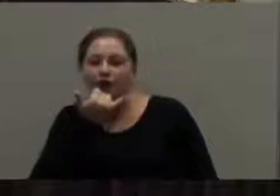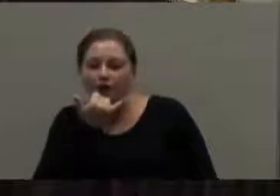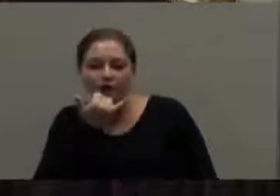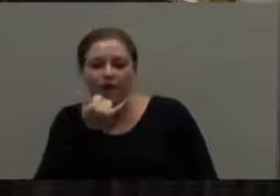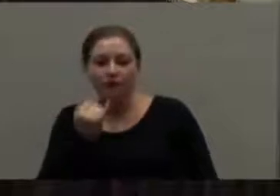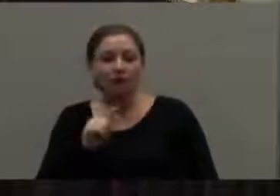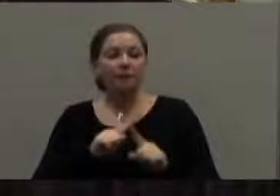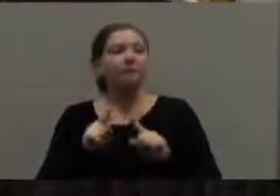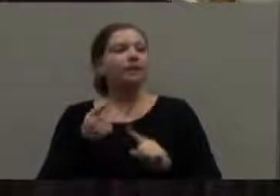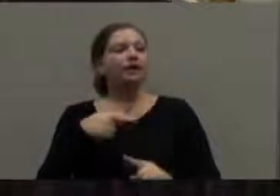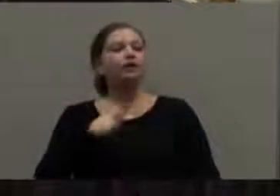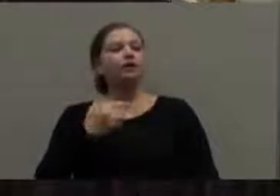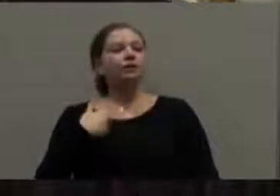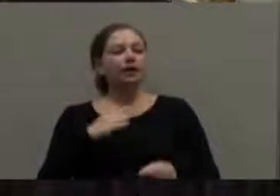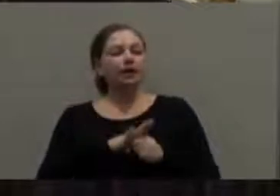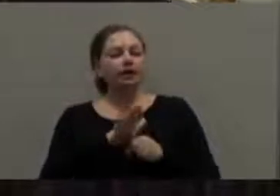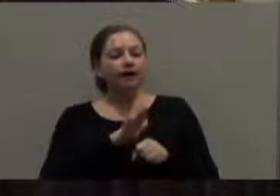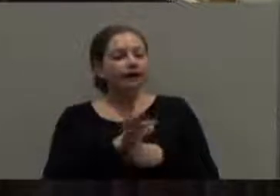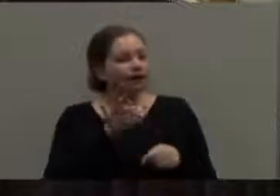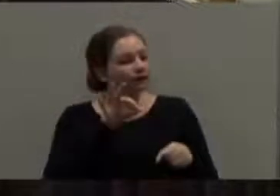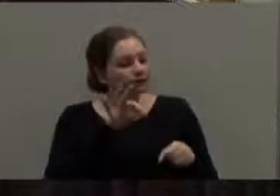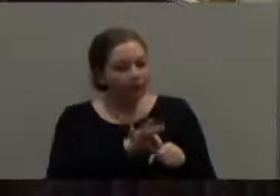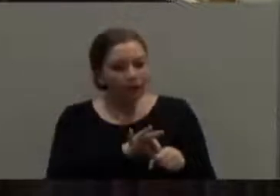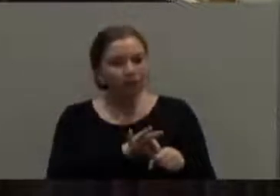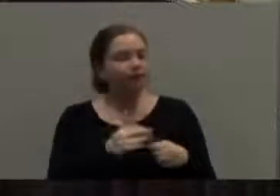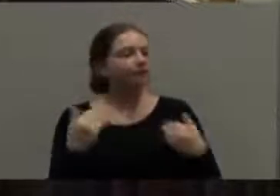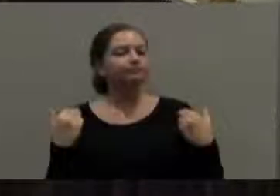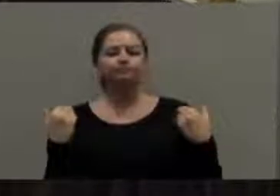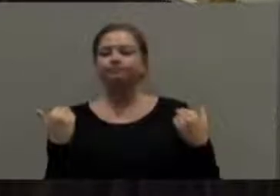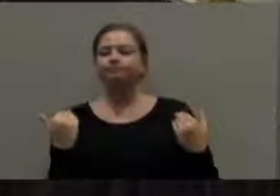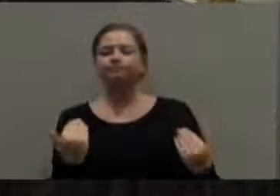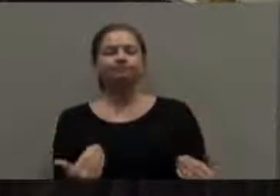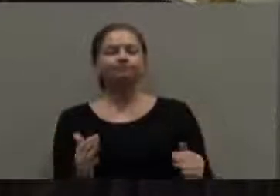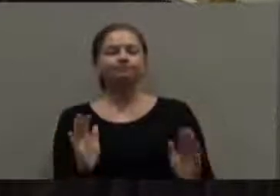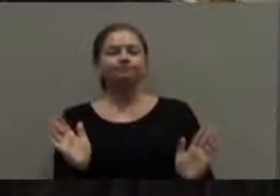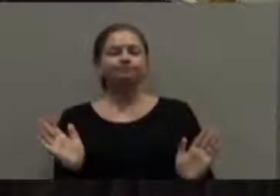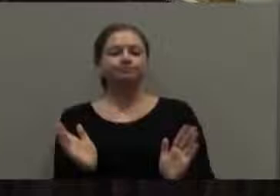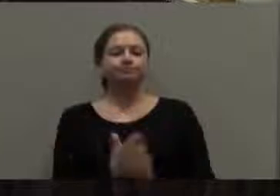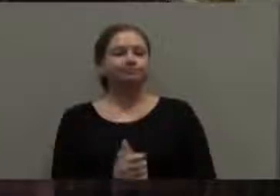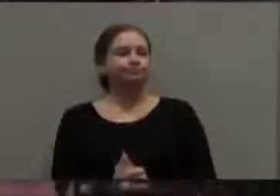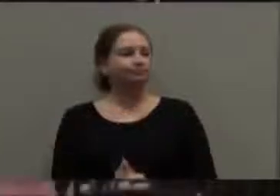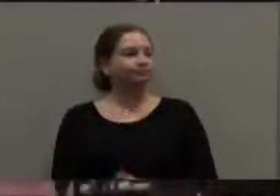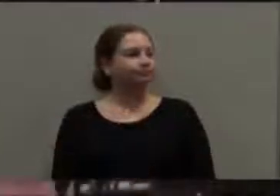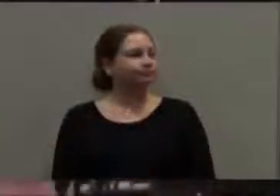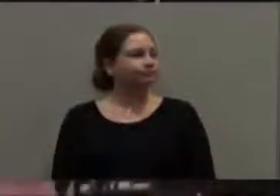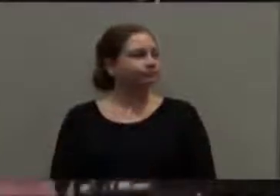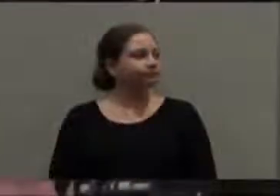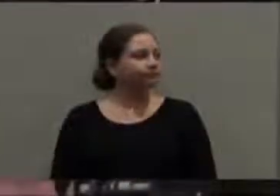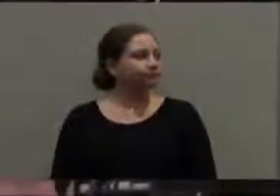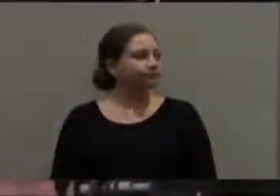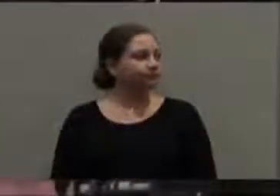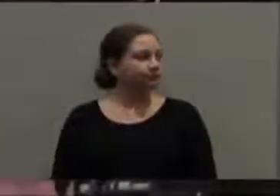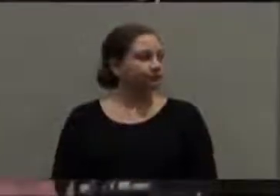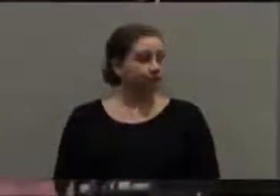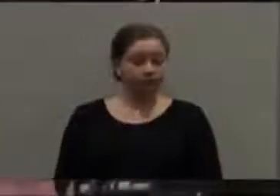votes, other members, you do what you wish. So, Ms.